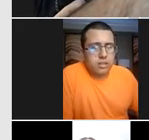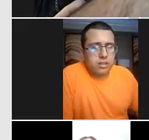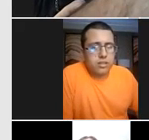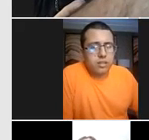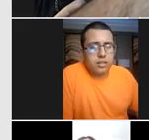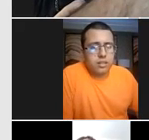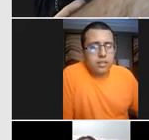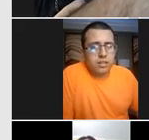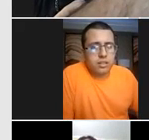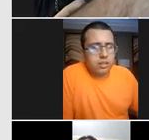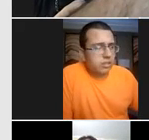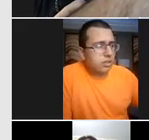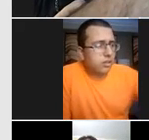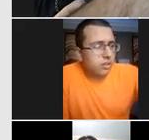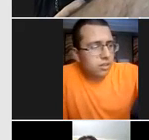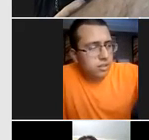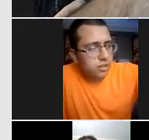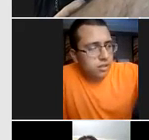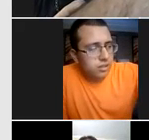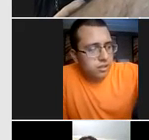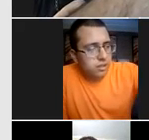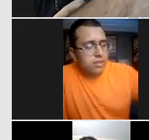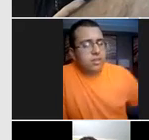one is a working.